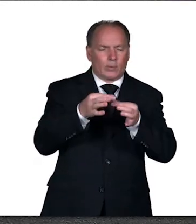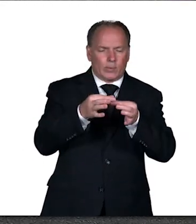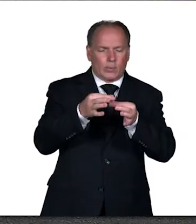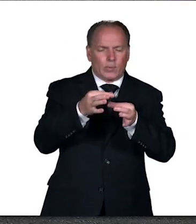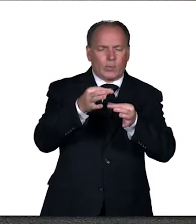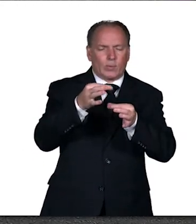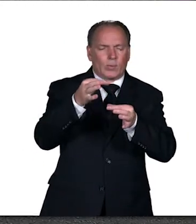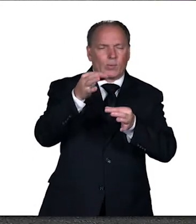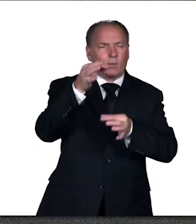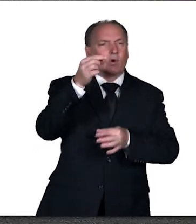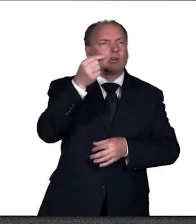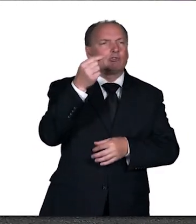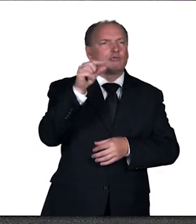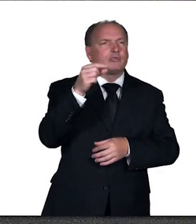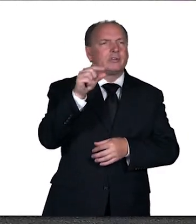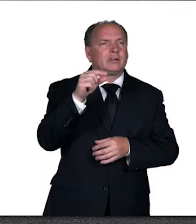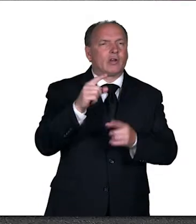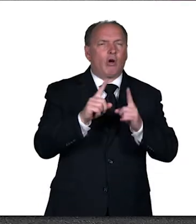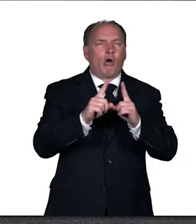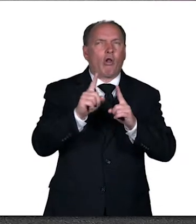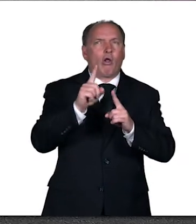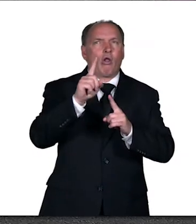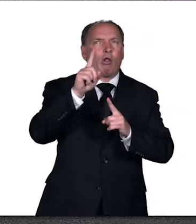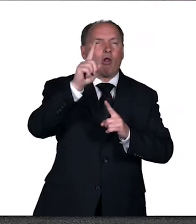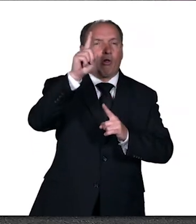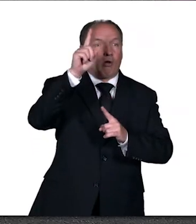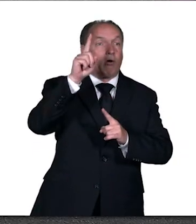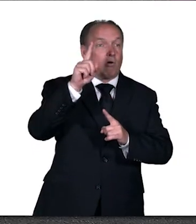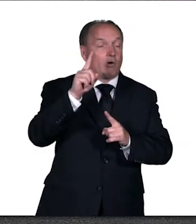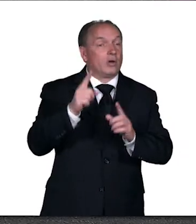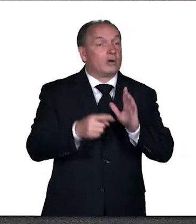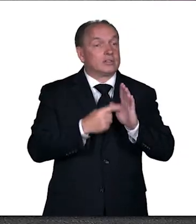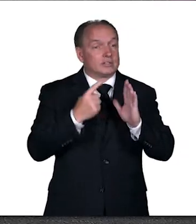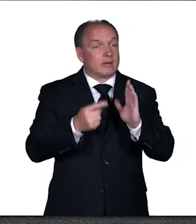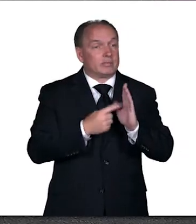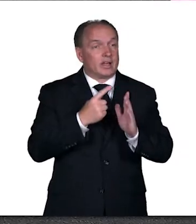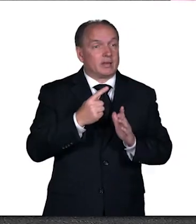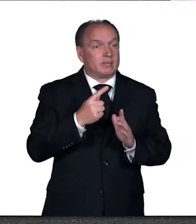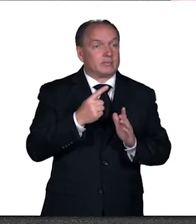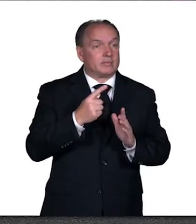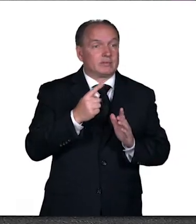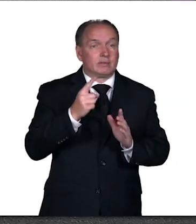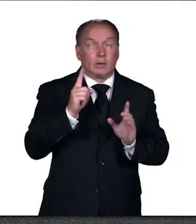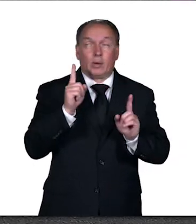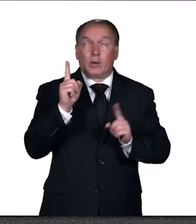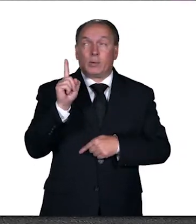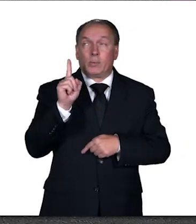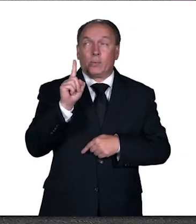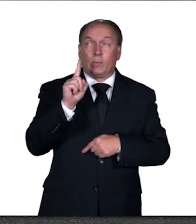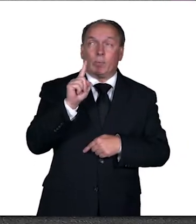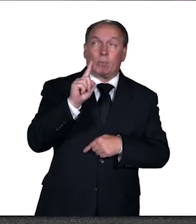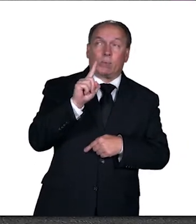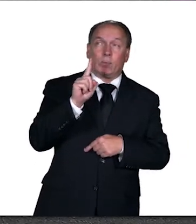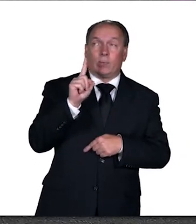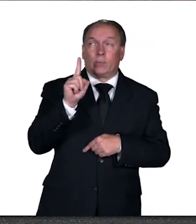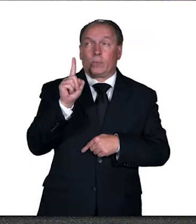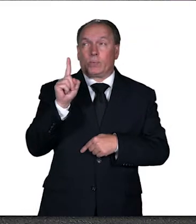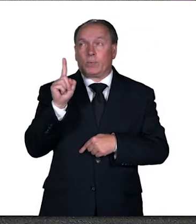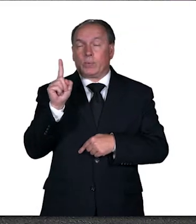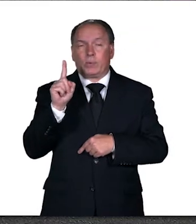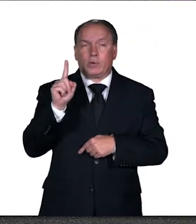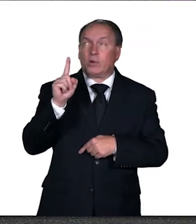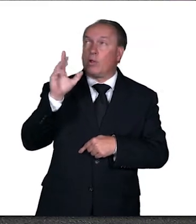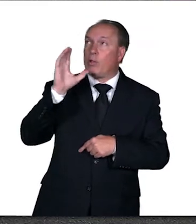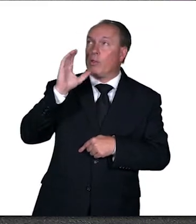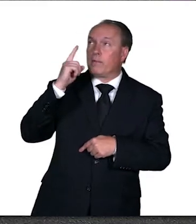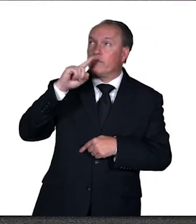long green part that goes all the way up. So sometimes he has to bend different ways so that he can get some